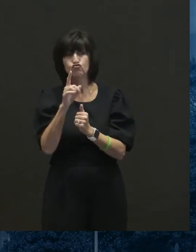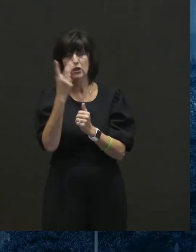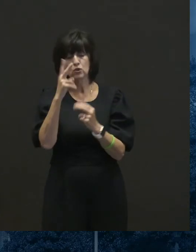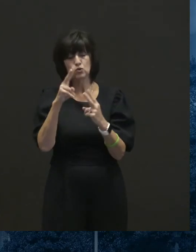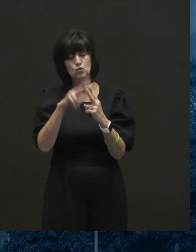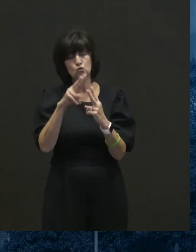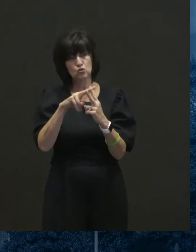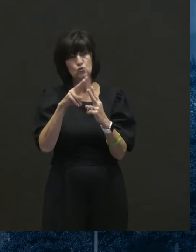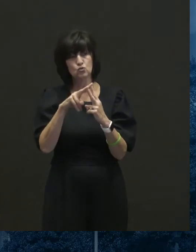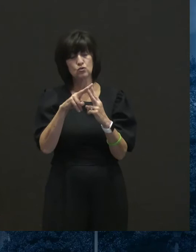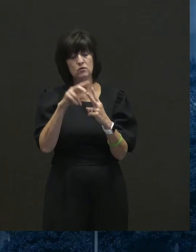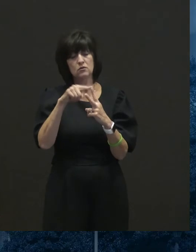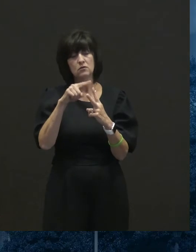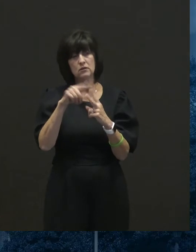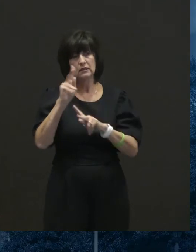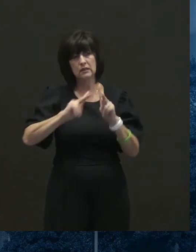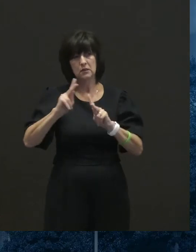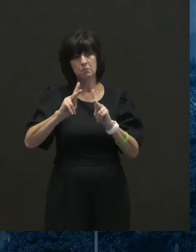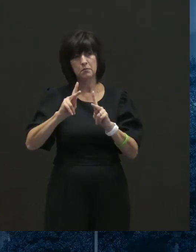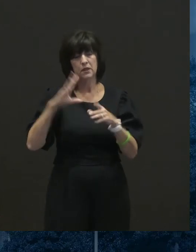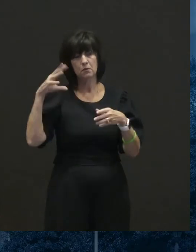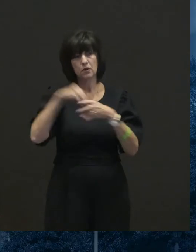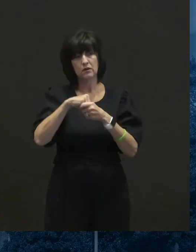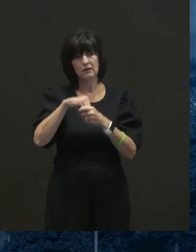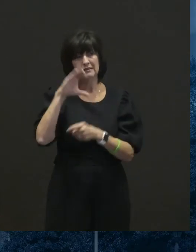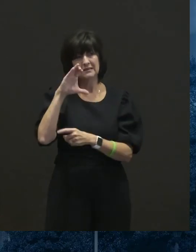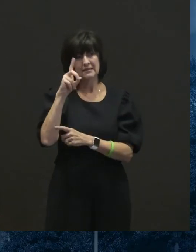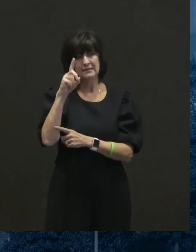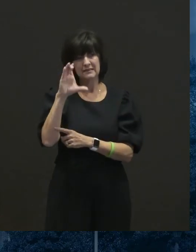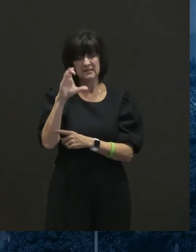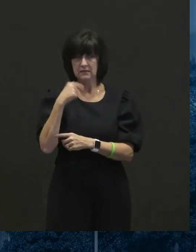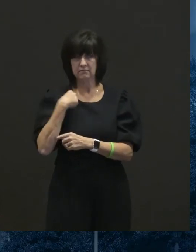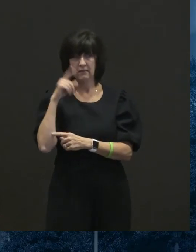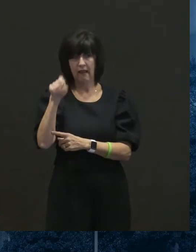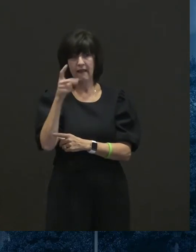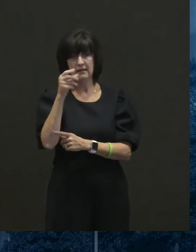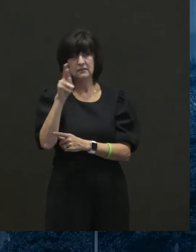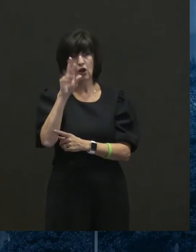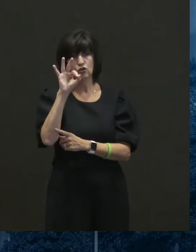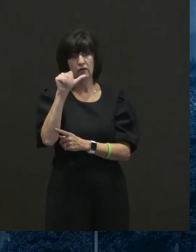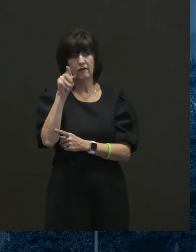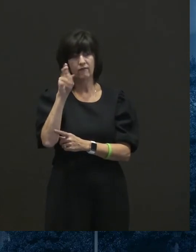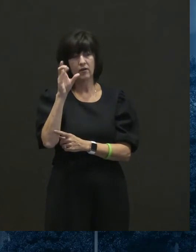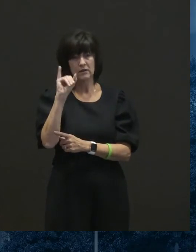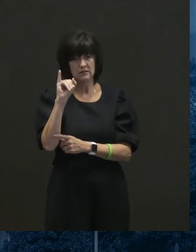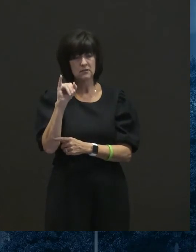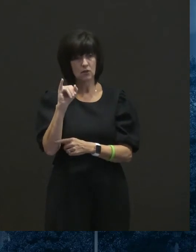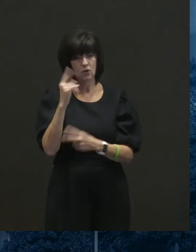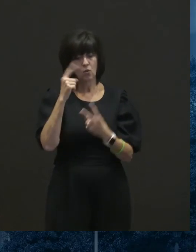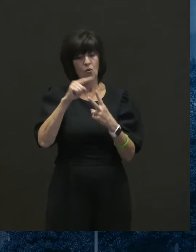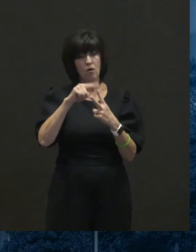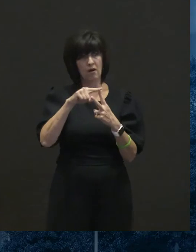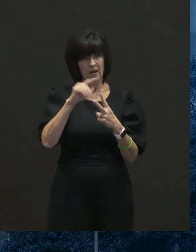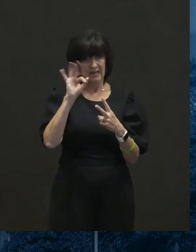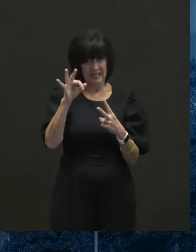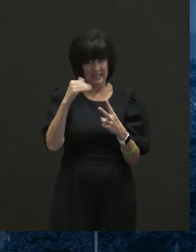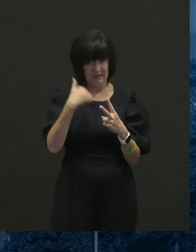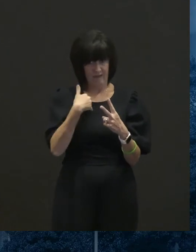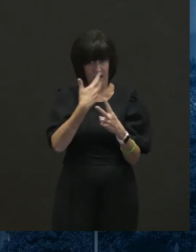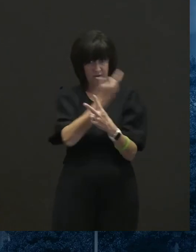at CDC and NIH, Dr. Fauci in particular. One is, if we have a vaccine and when we have a vaccine, it'll be